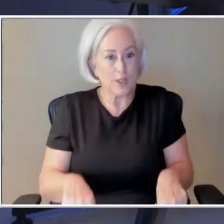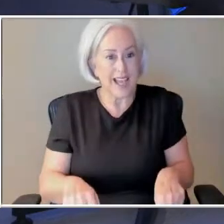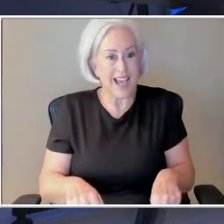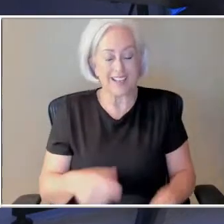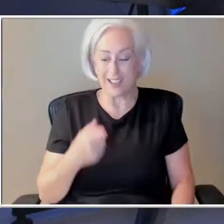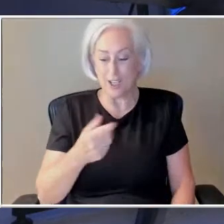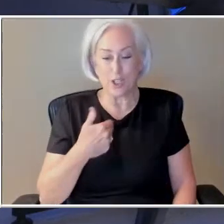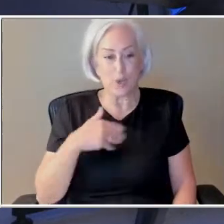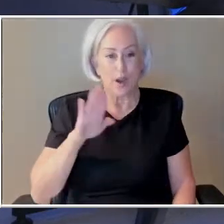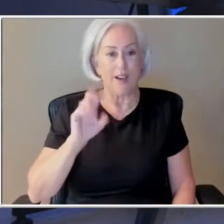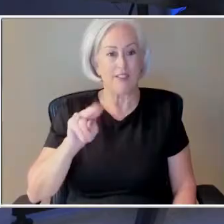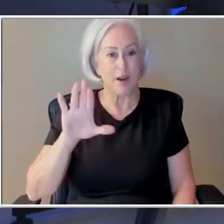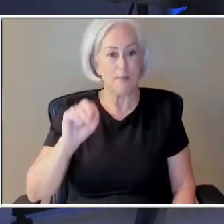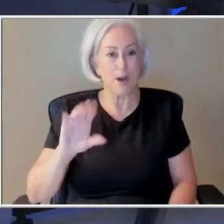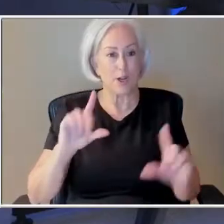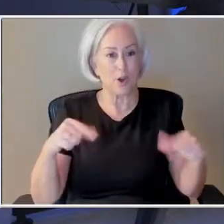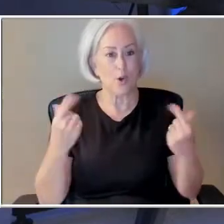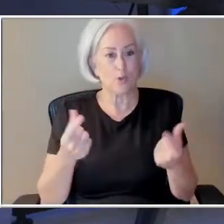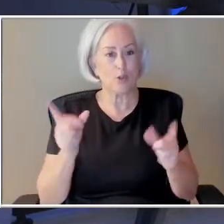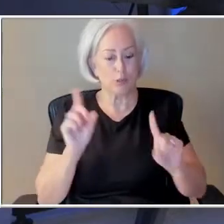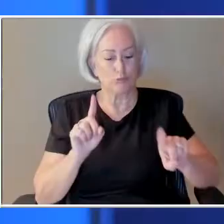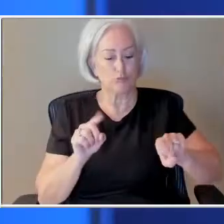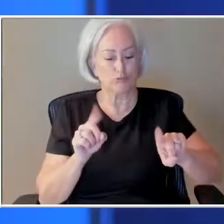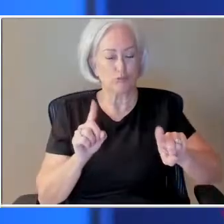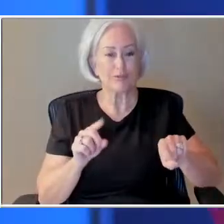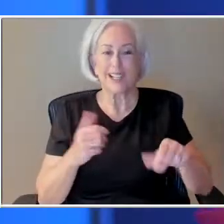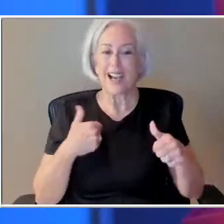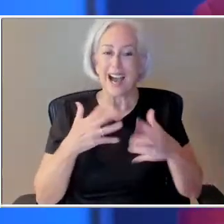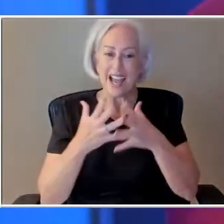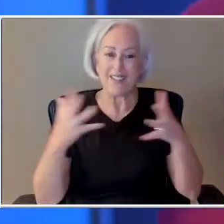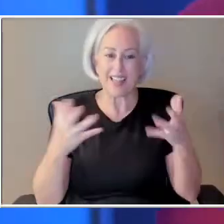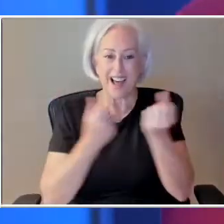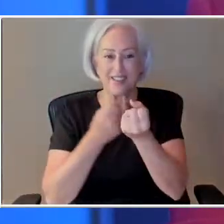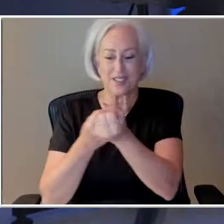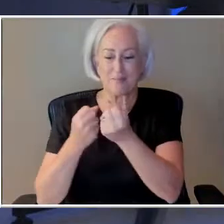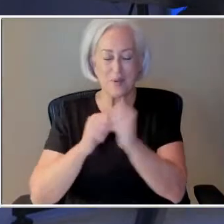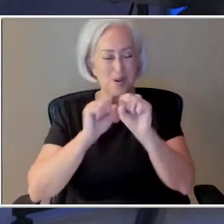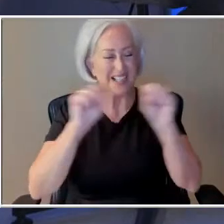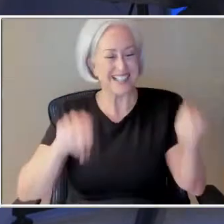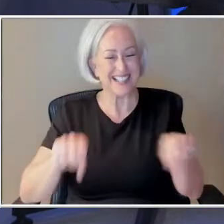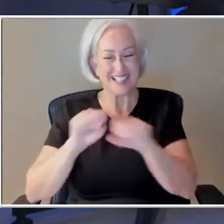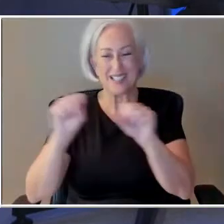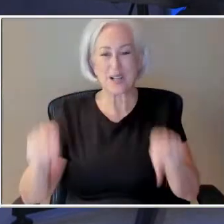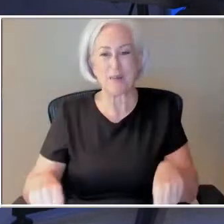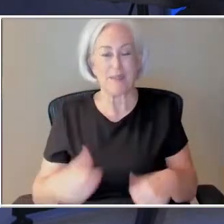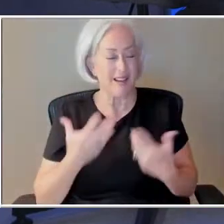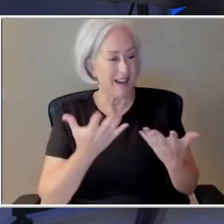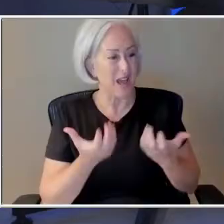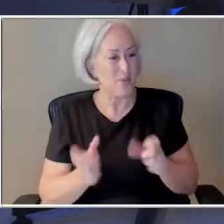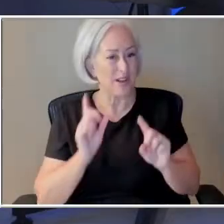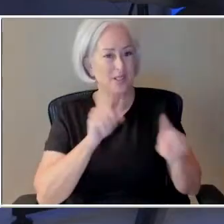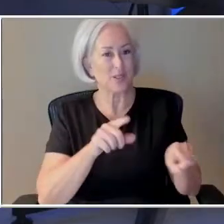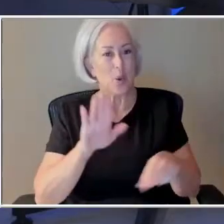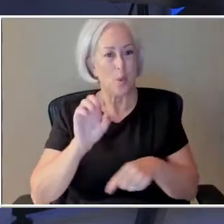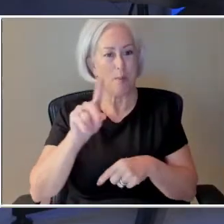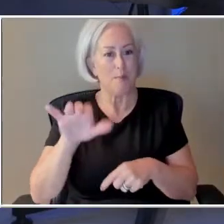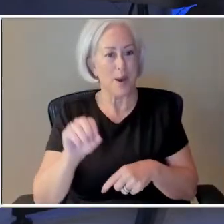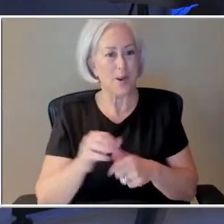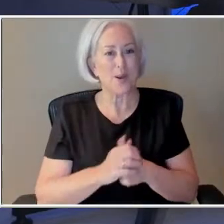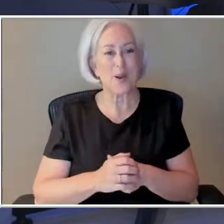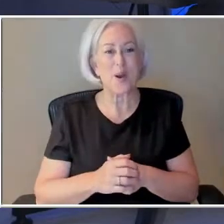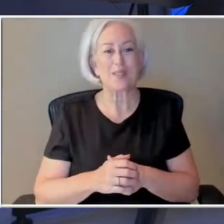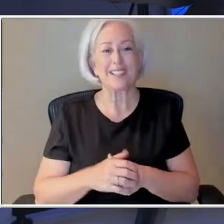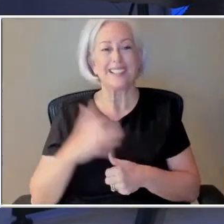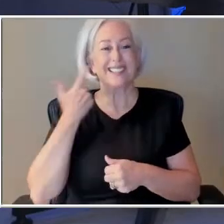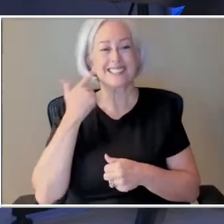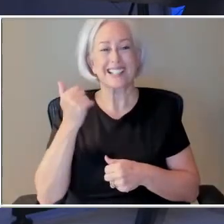bunco group. Hey, it's that's another fun. support. I have lots of support systems. I want to go to bunco night. They're wonderful. Sounds like fun. Just once a